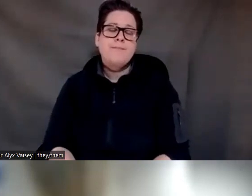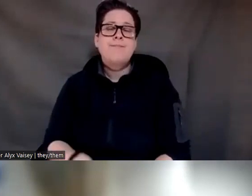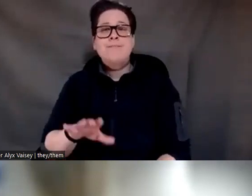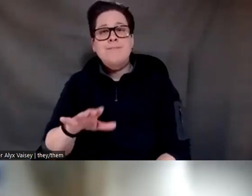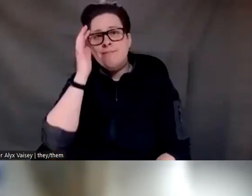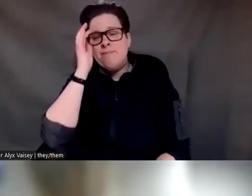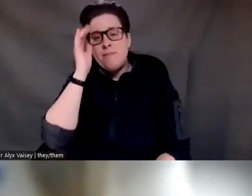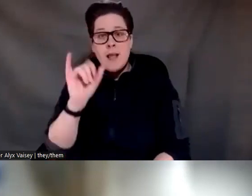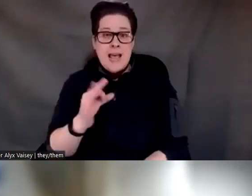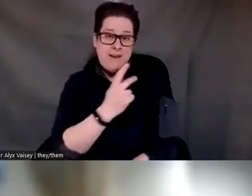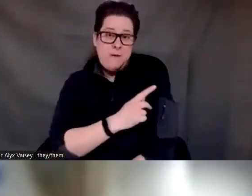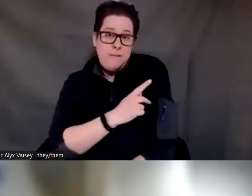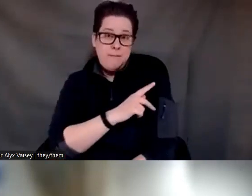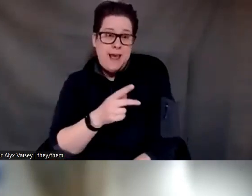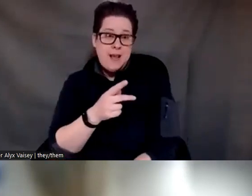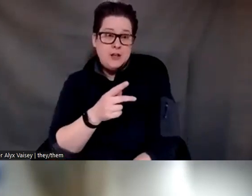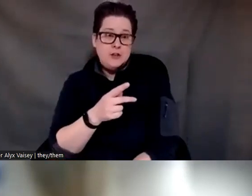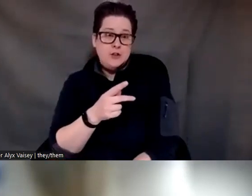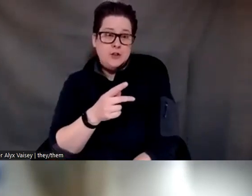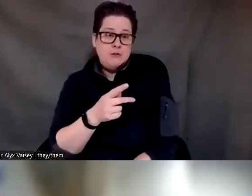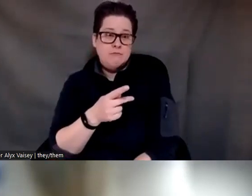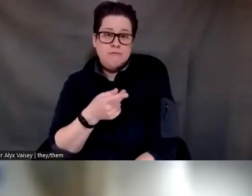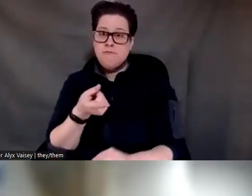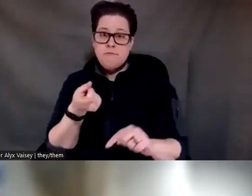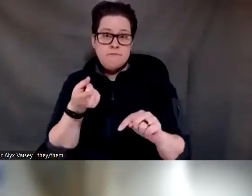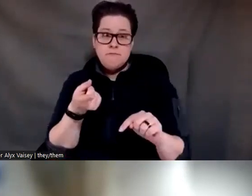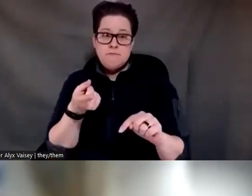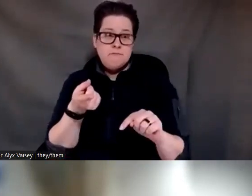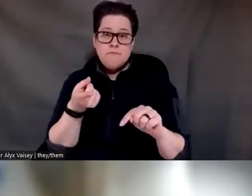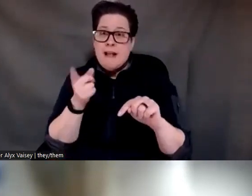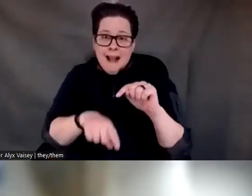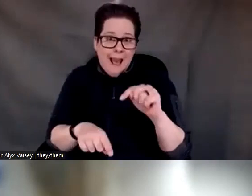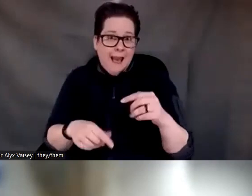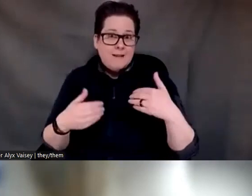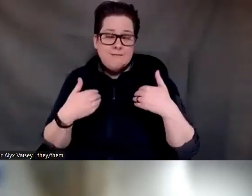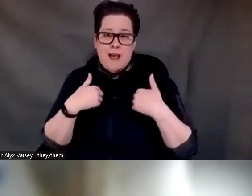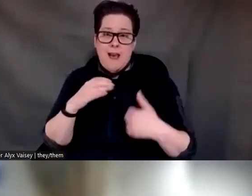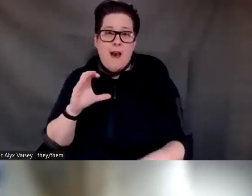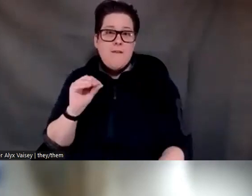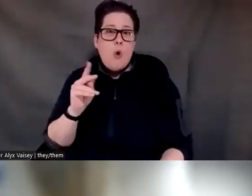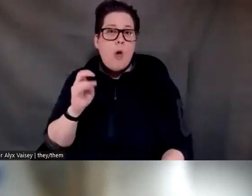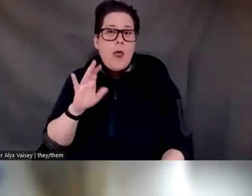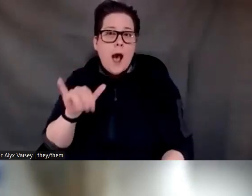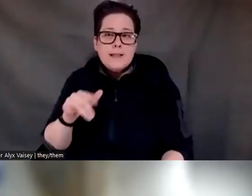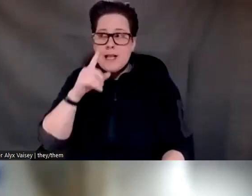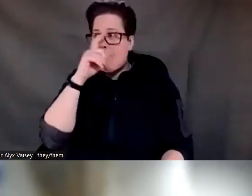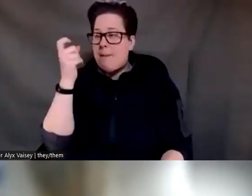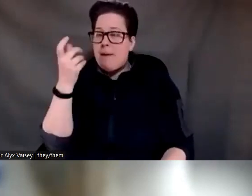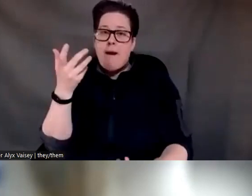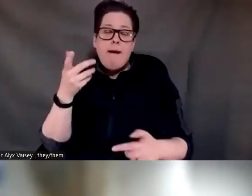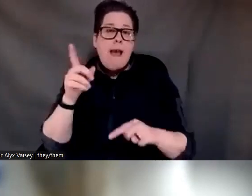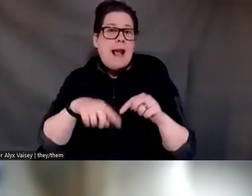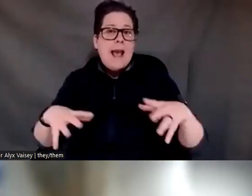If patients can't have a colonoscopy for whatever reason, they can't get the day off, they don't have a ride,